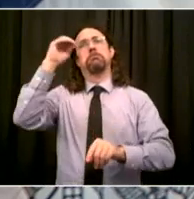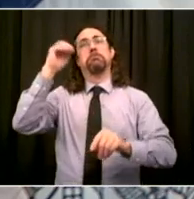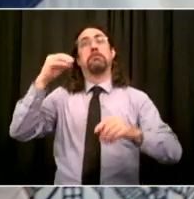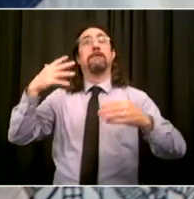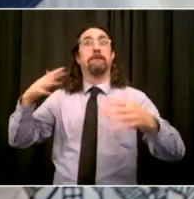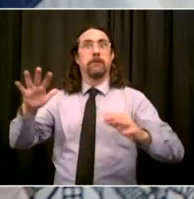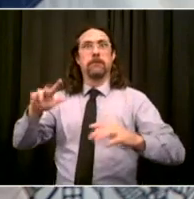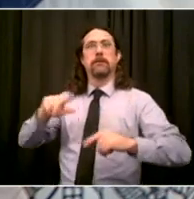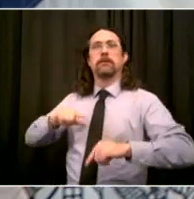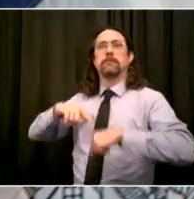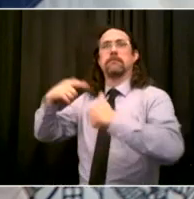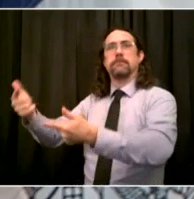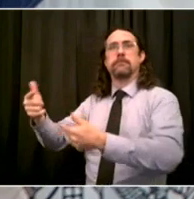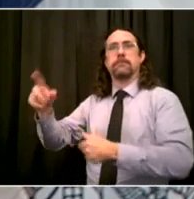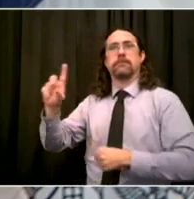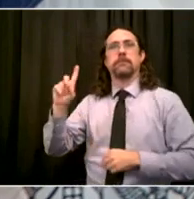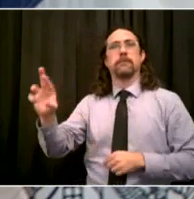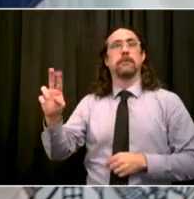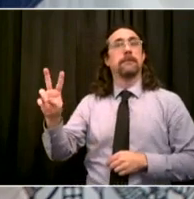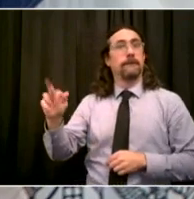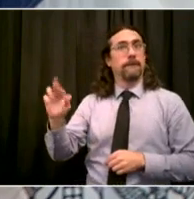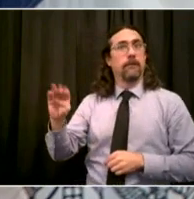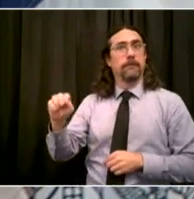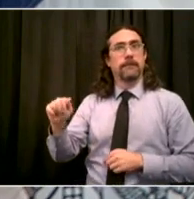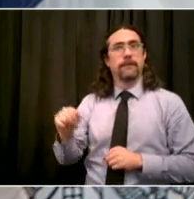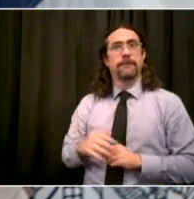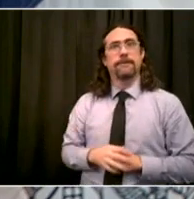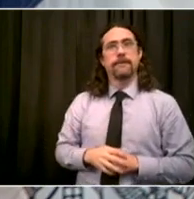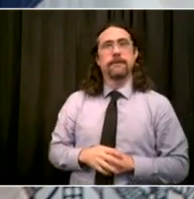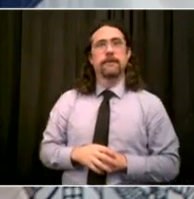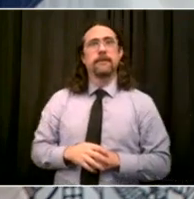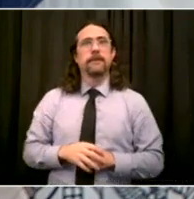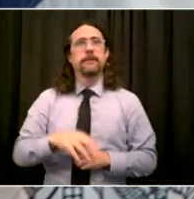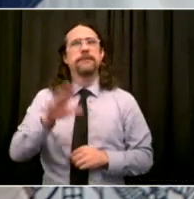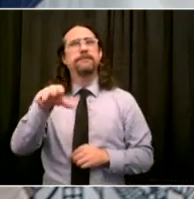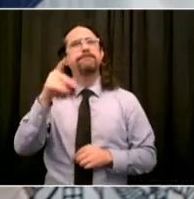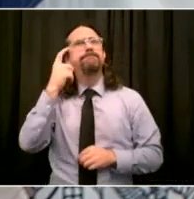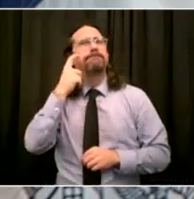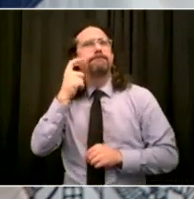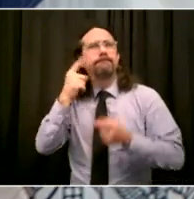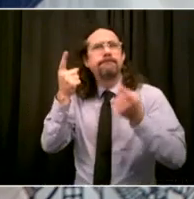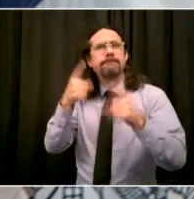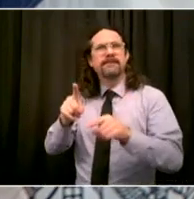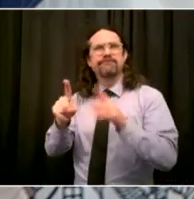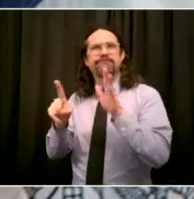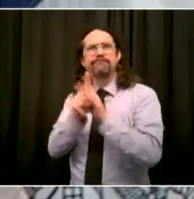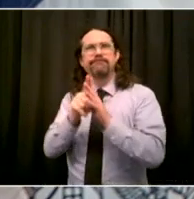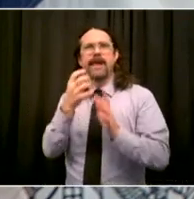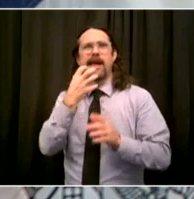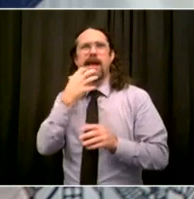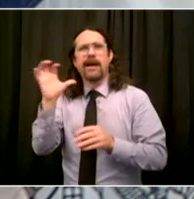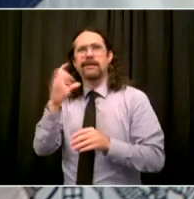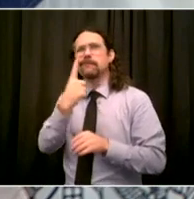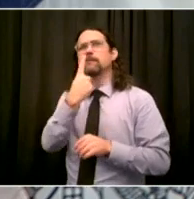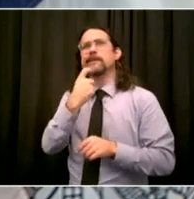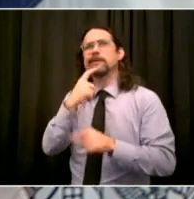although thank God that is all starting to come down. But I don't think we are able to say by